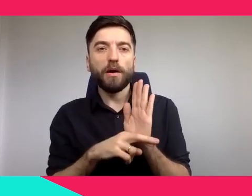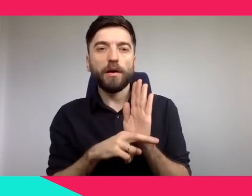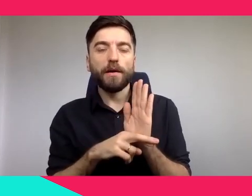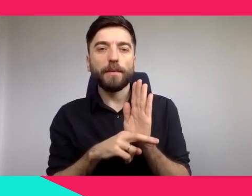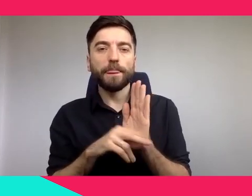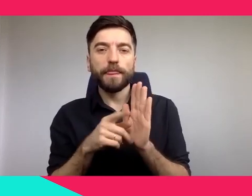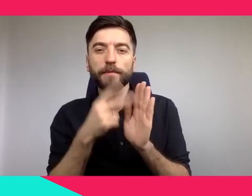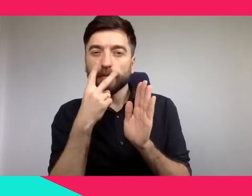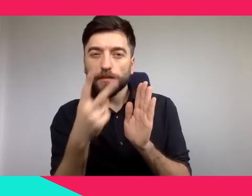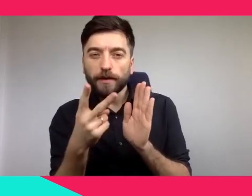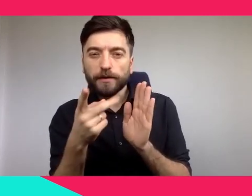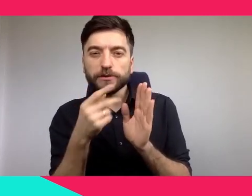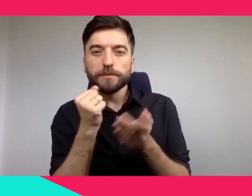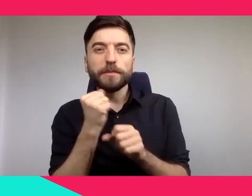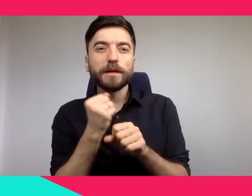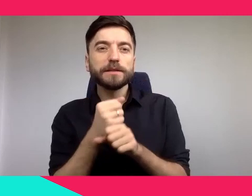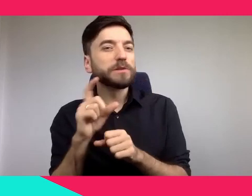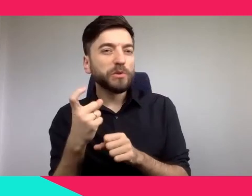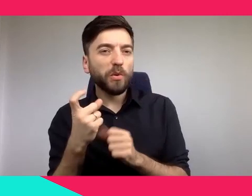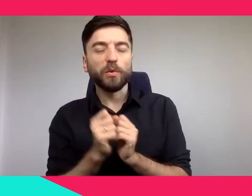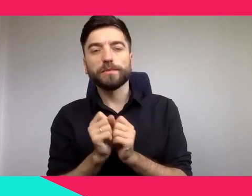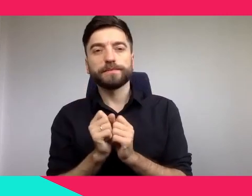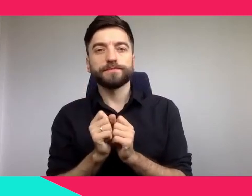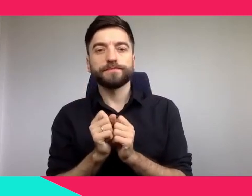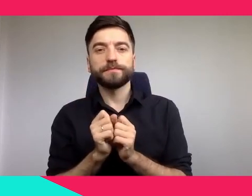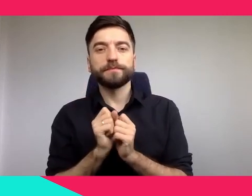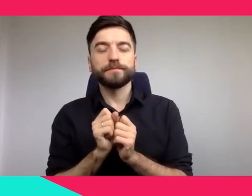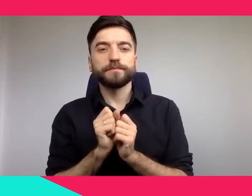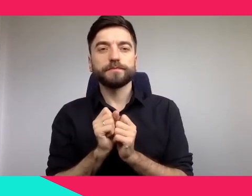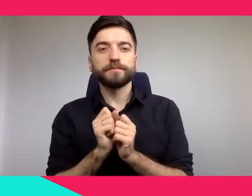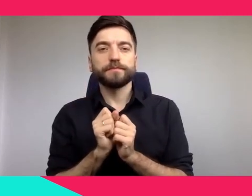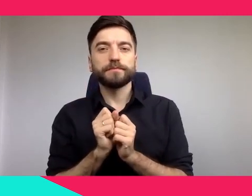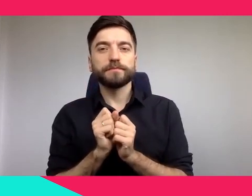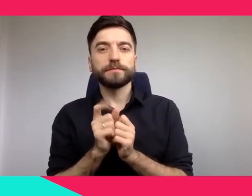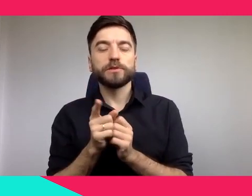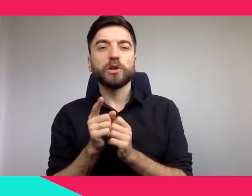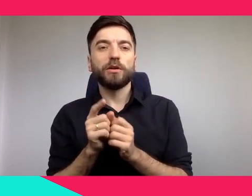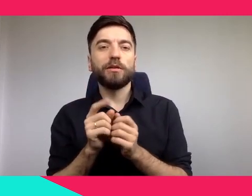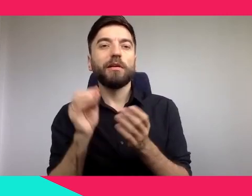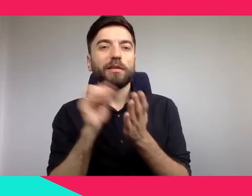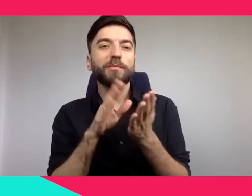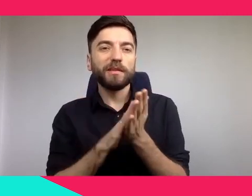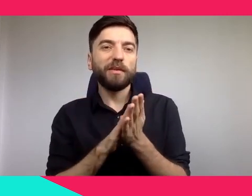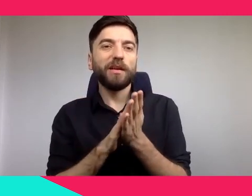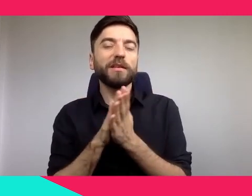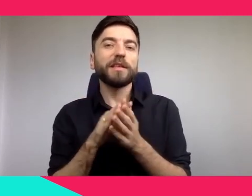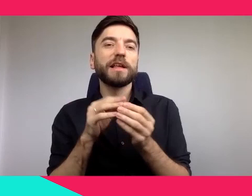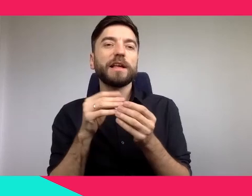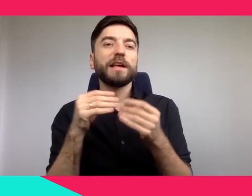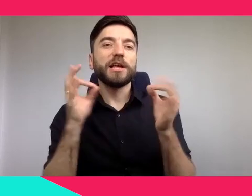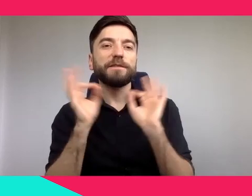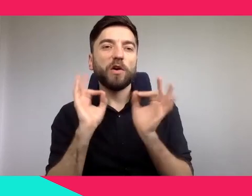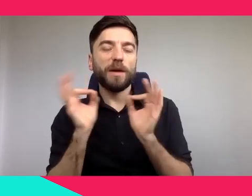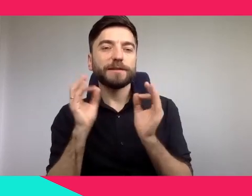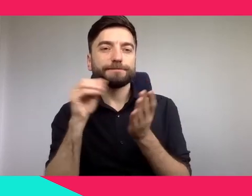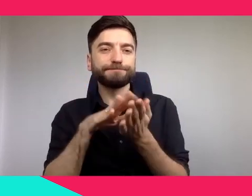simply replicated the interface we had on our collection management system. We had a search box that said,